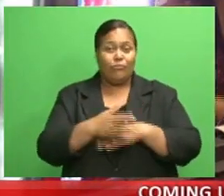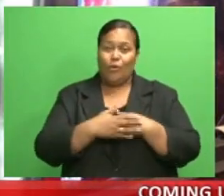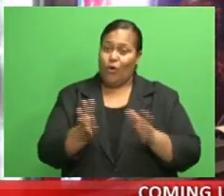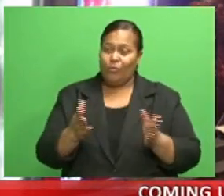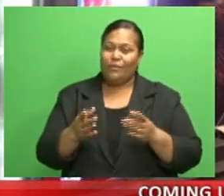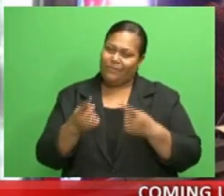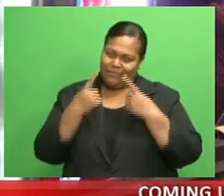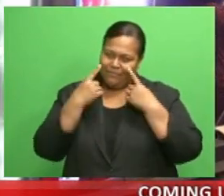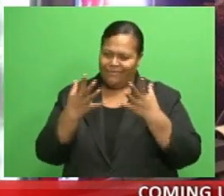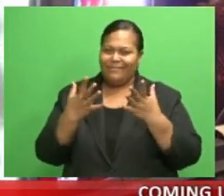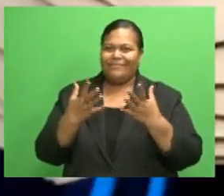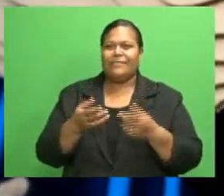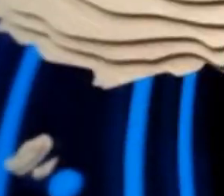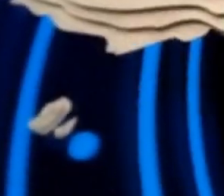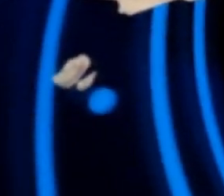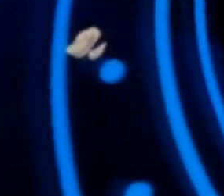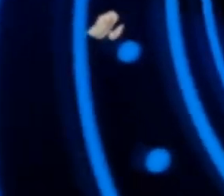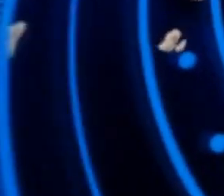public life.